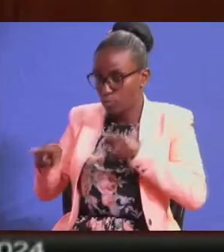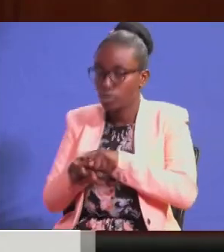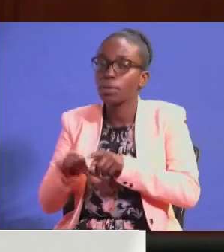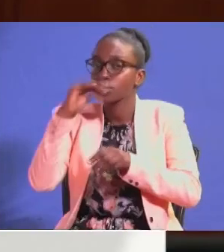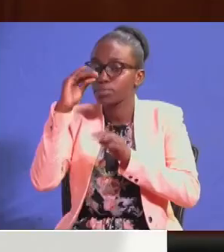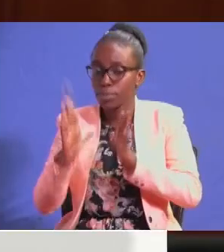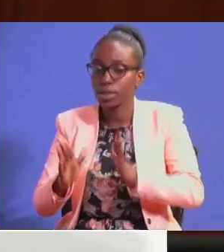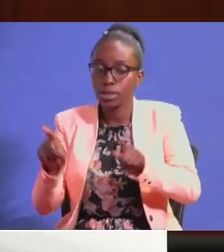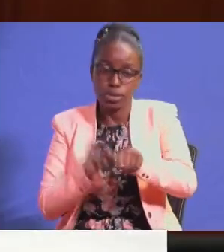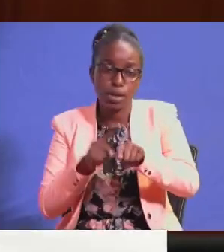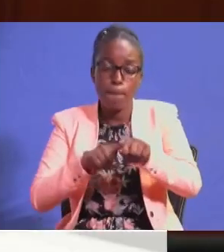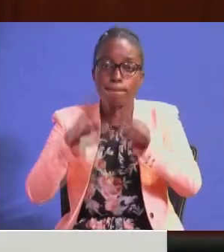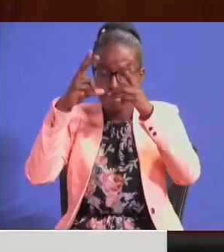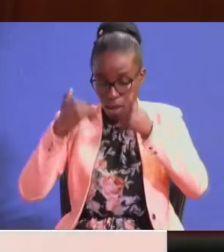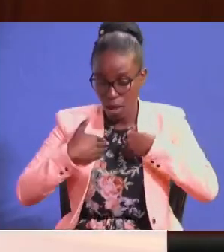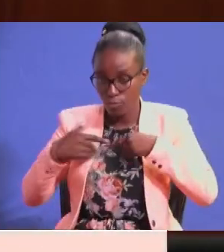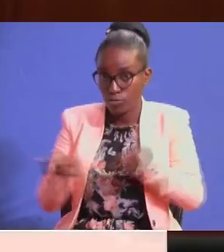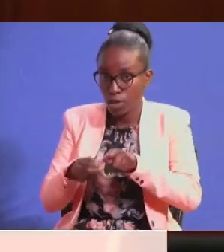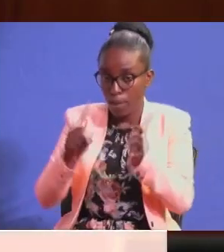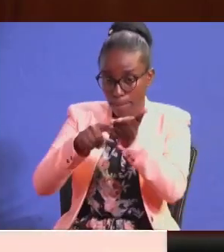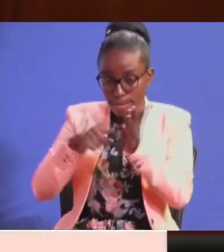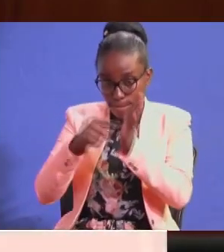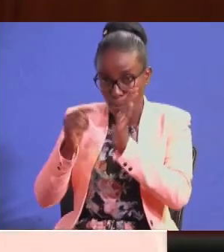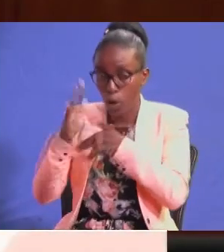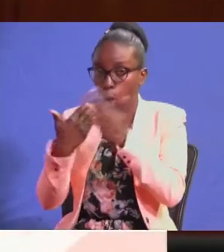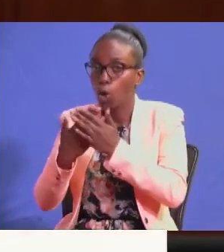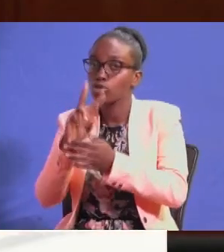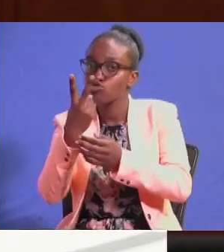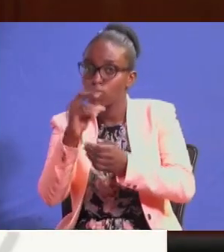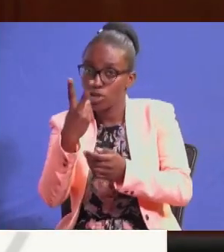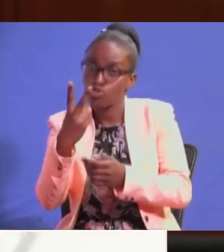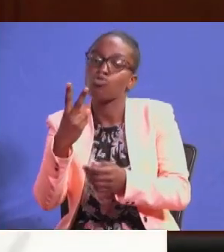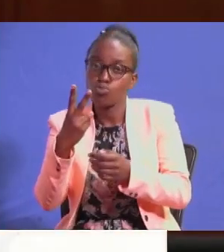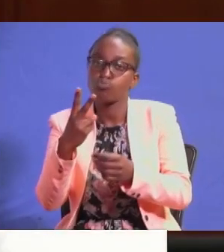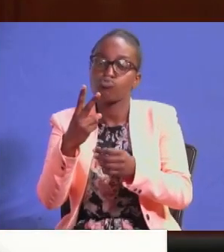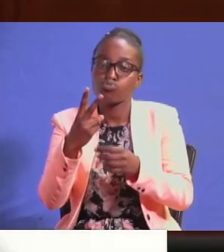my motion, I have listed a total of 22 companies